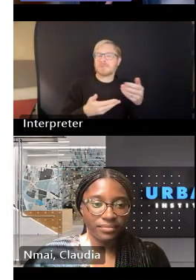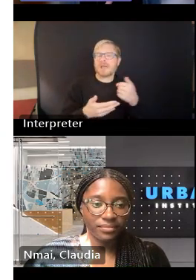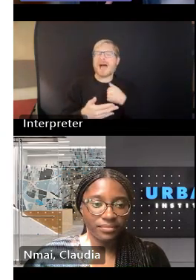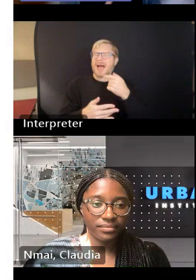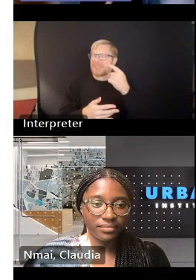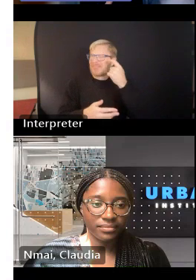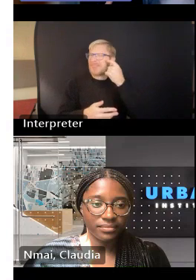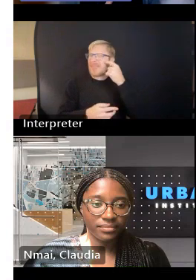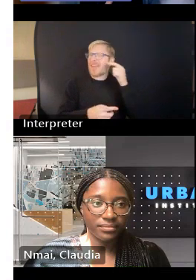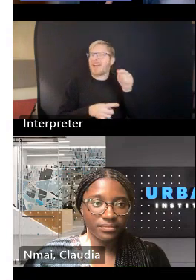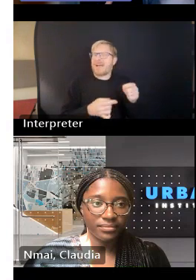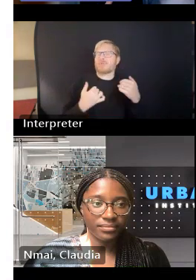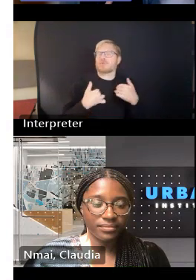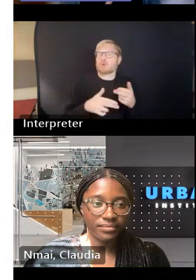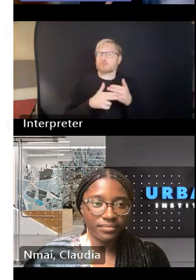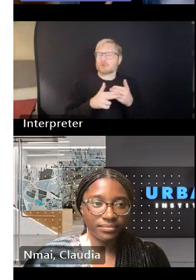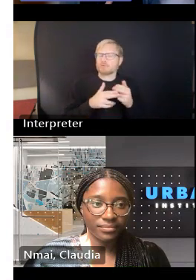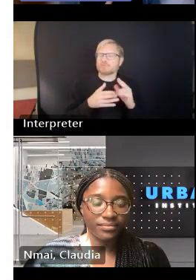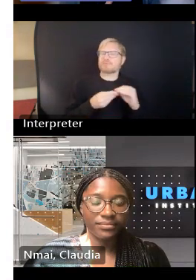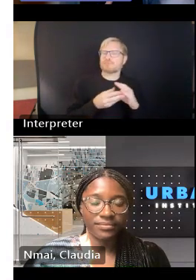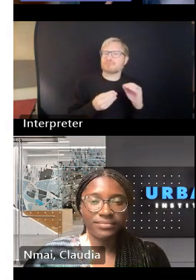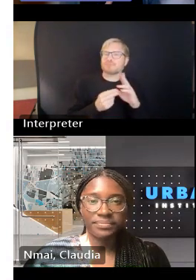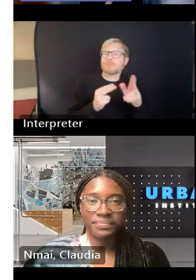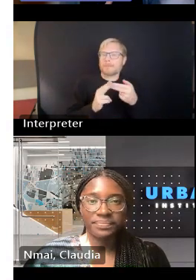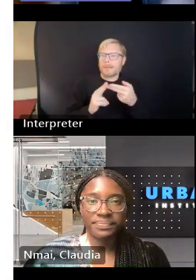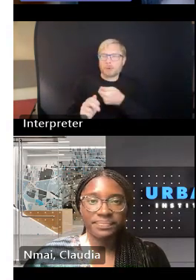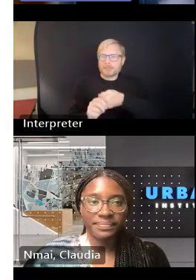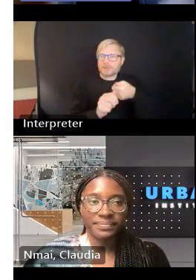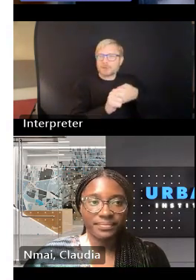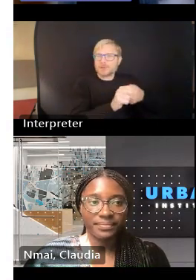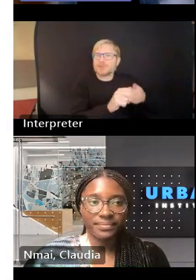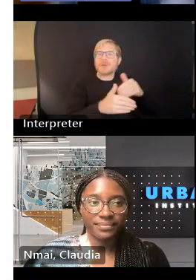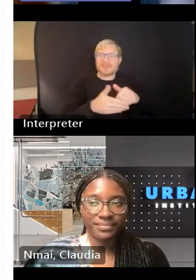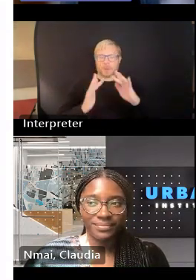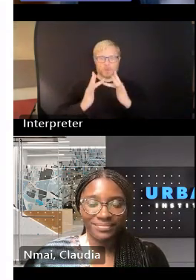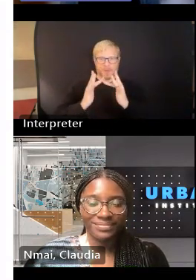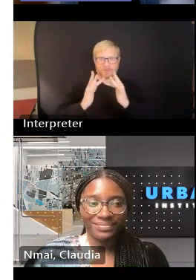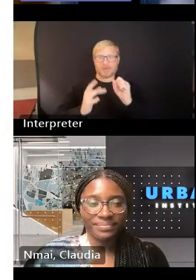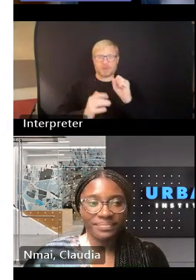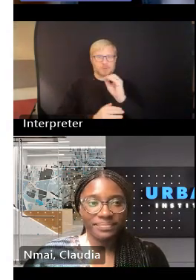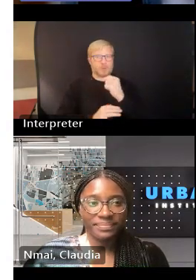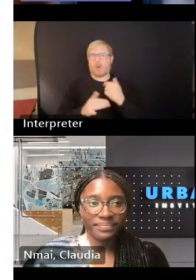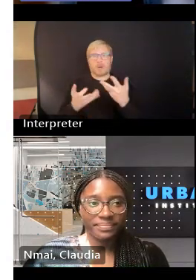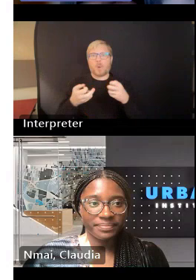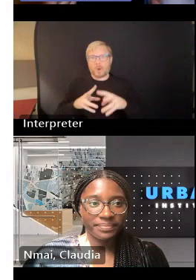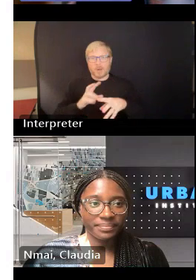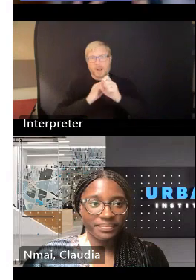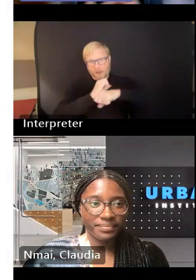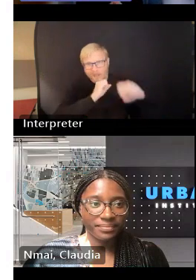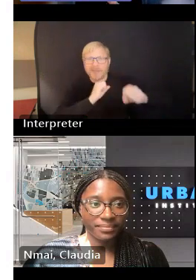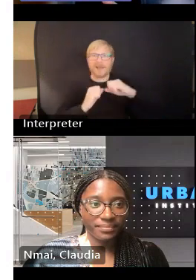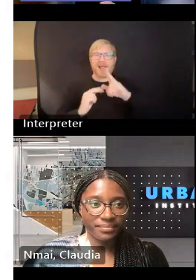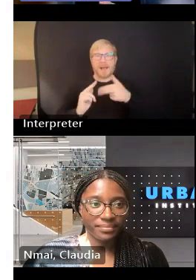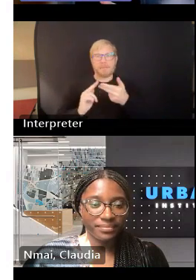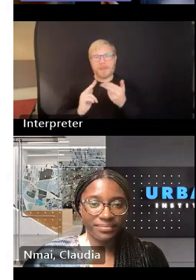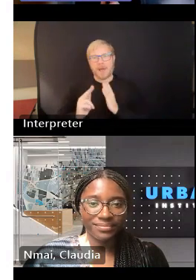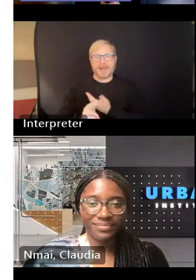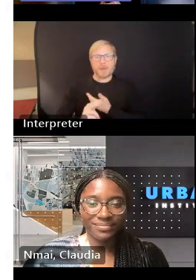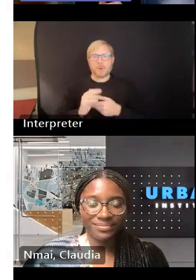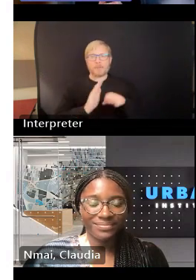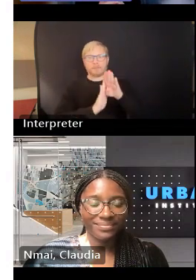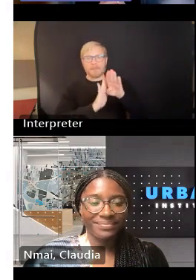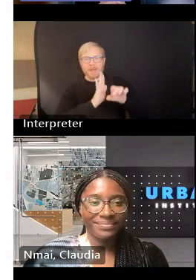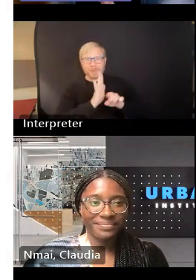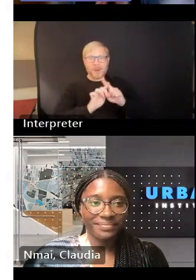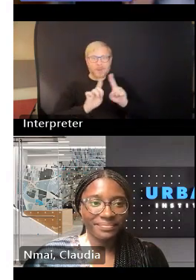want to take too much of our time by giving our detailed background, but yeah, we're excited for you to be